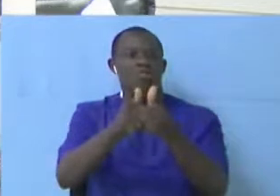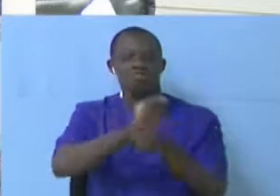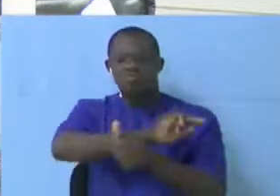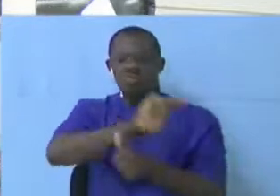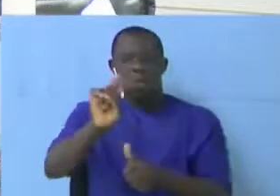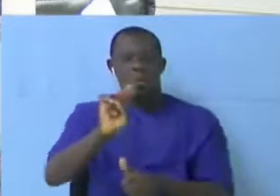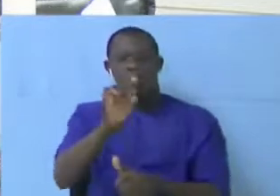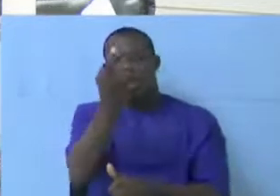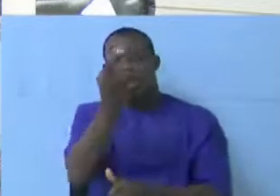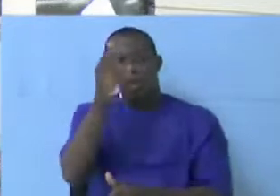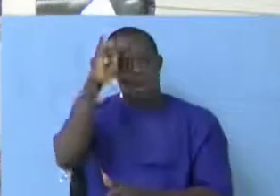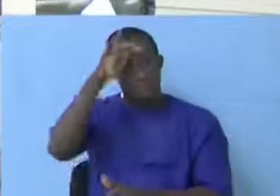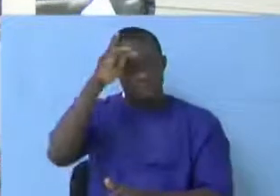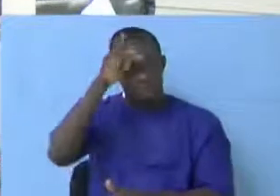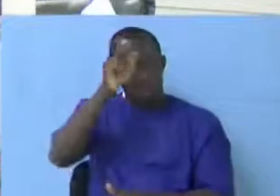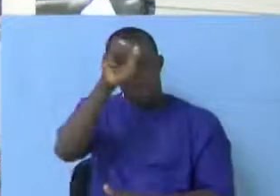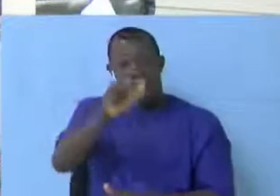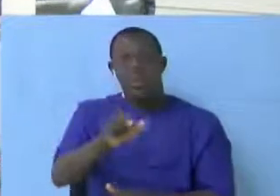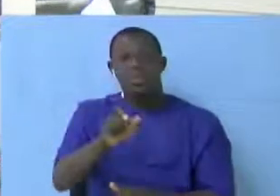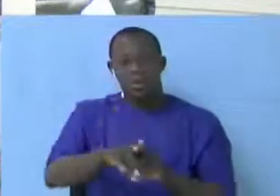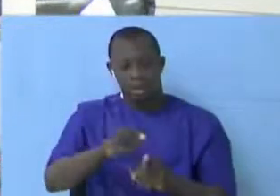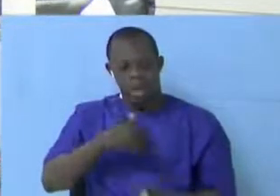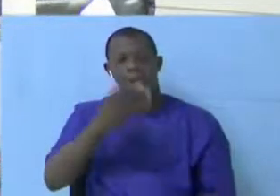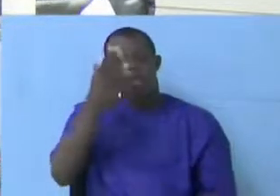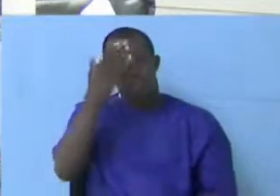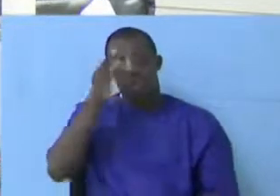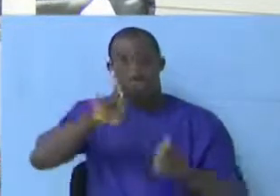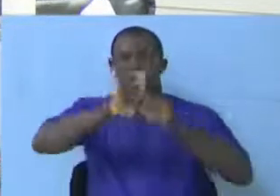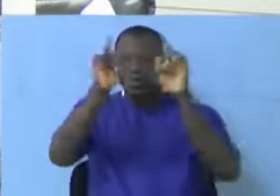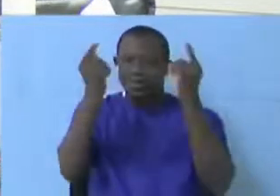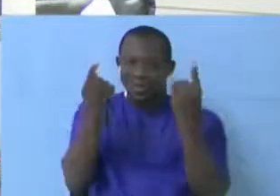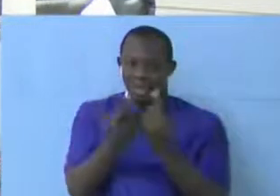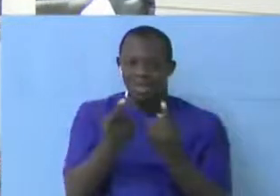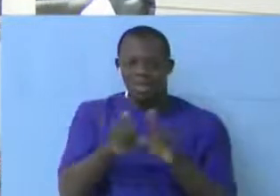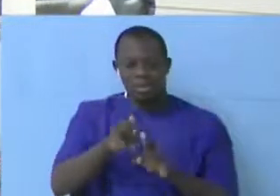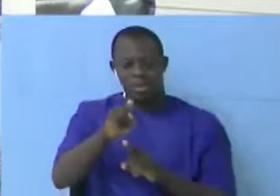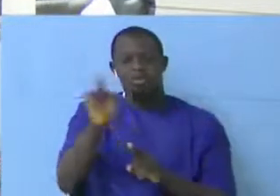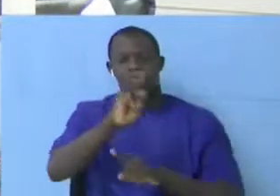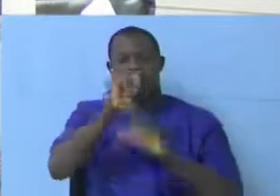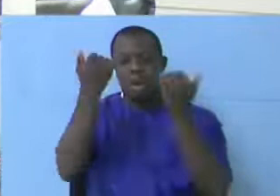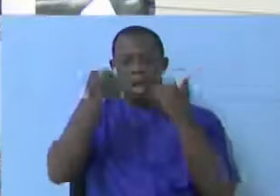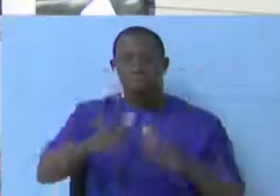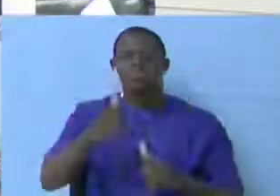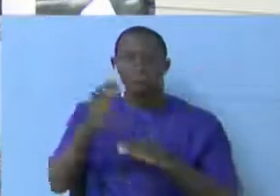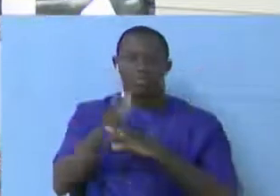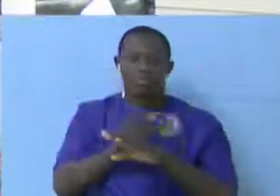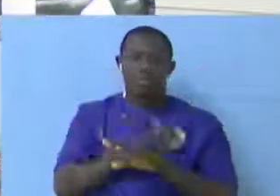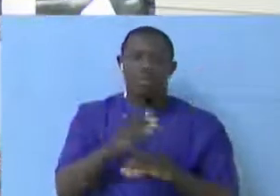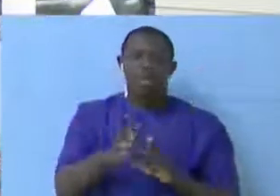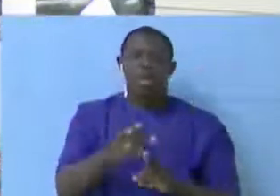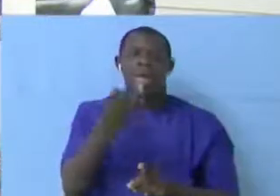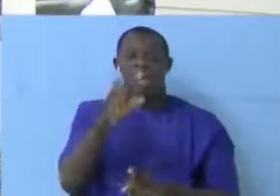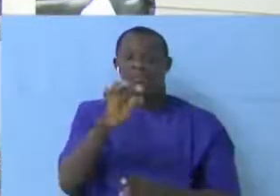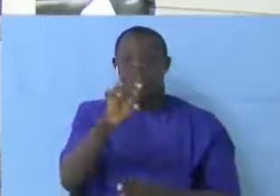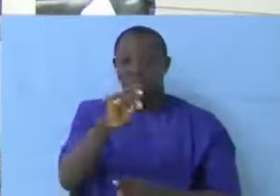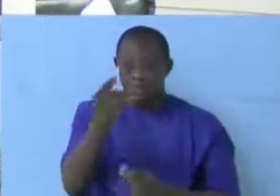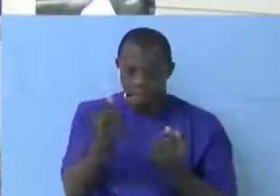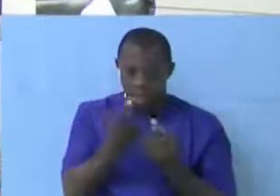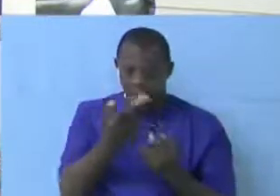And I know generally this is the case. If it has to